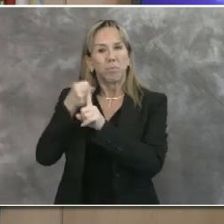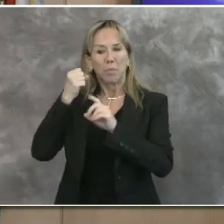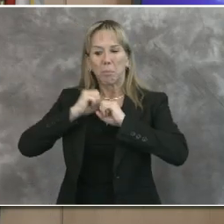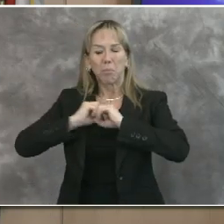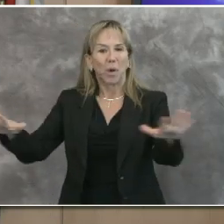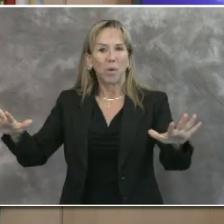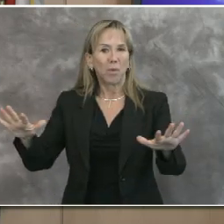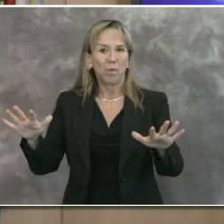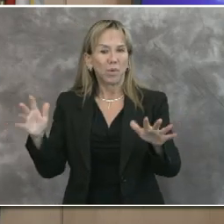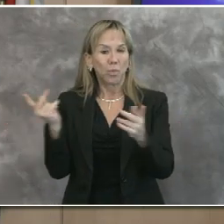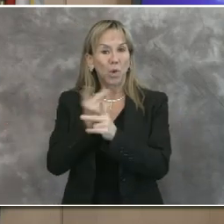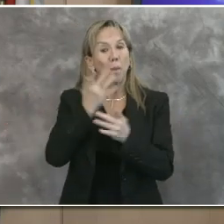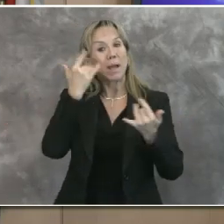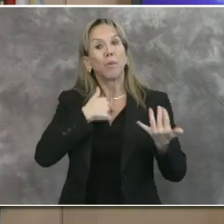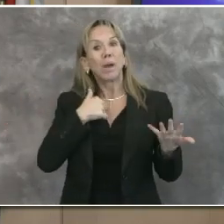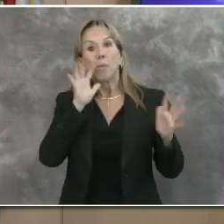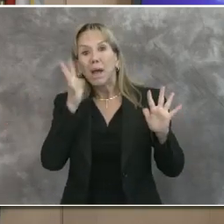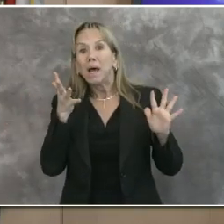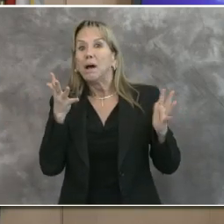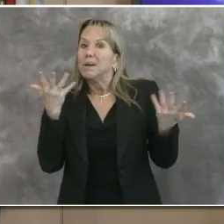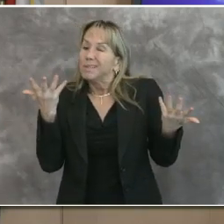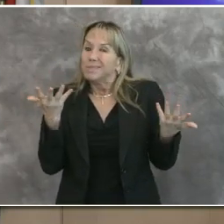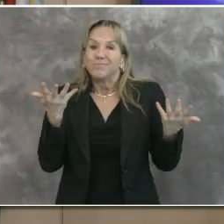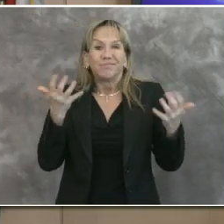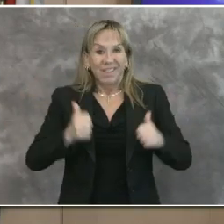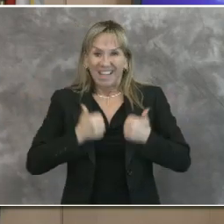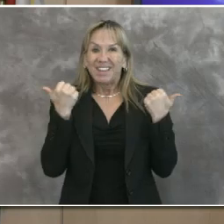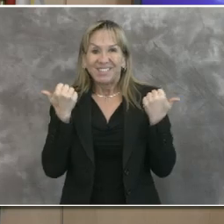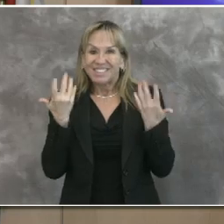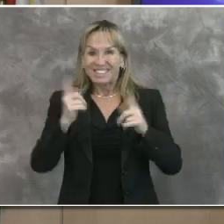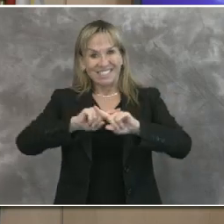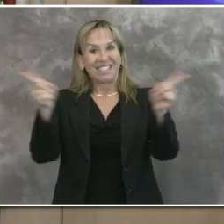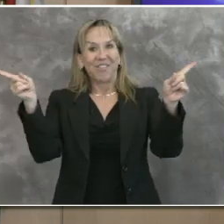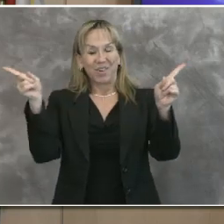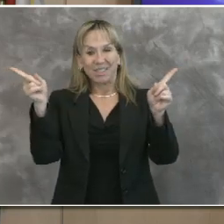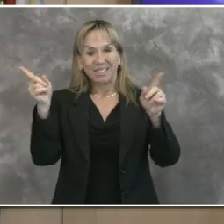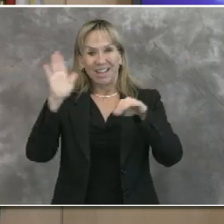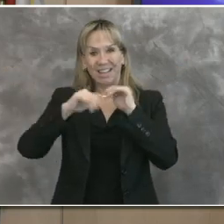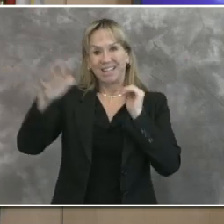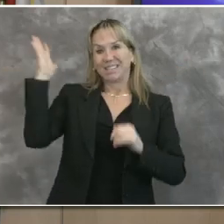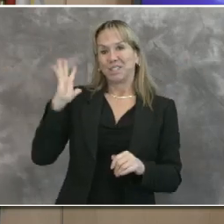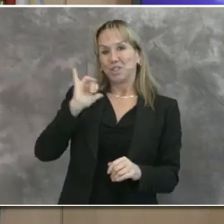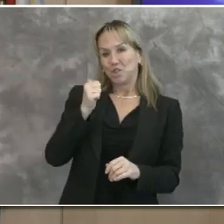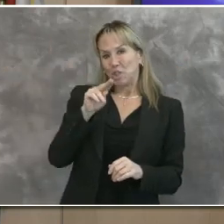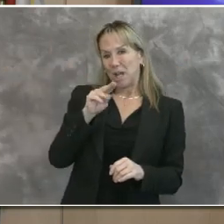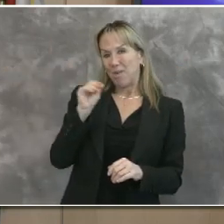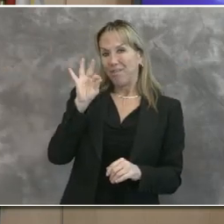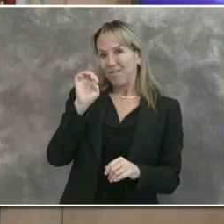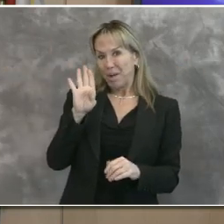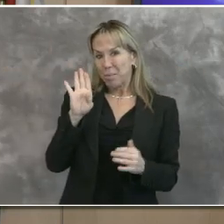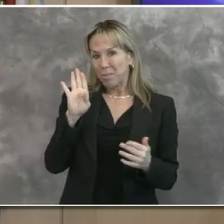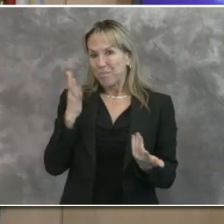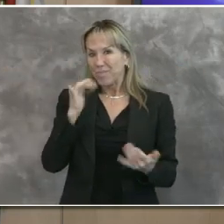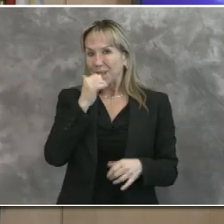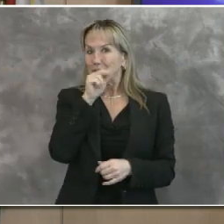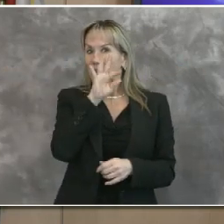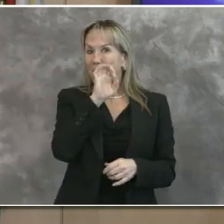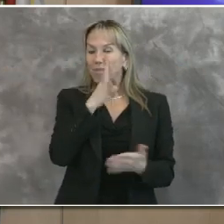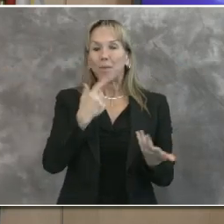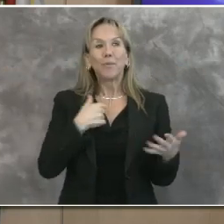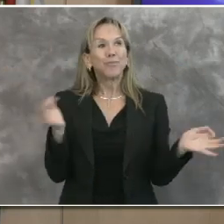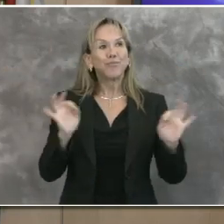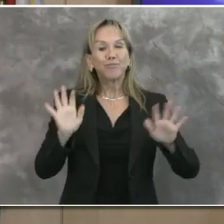posture because we will be living our lives in a way different than we were in January and February. But we're not going to be